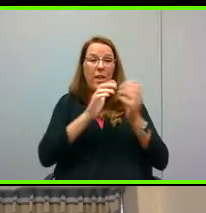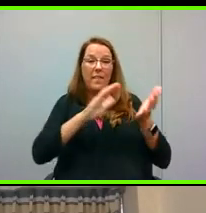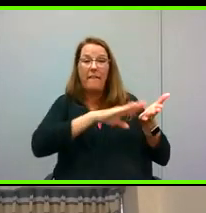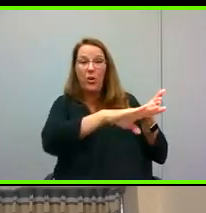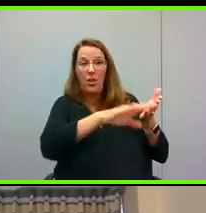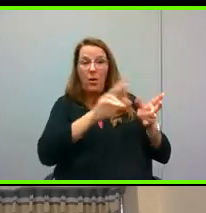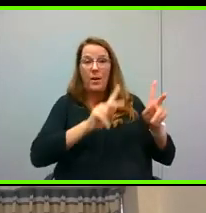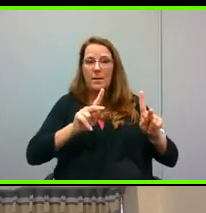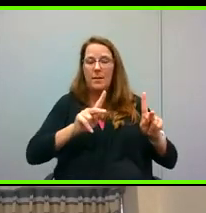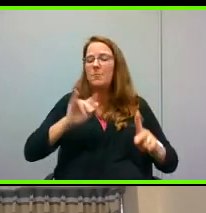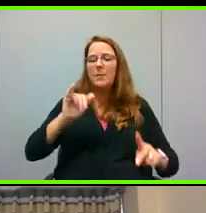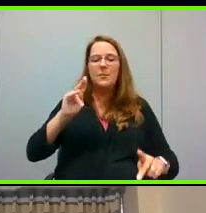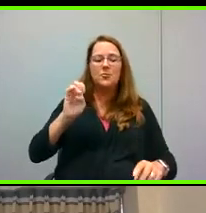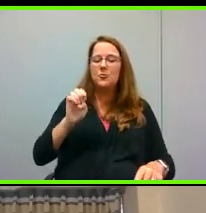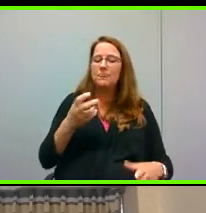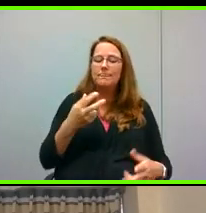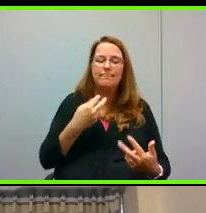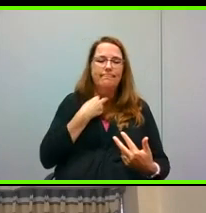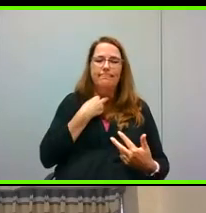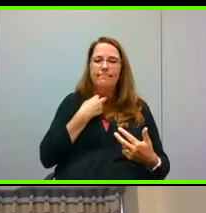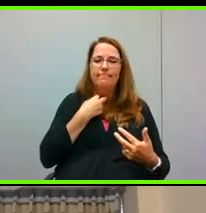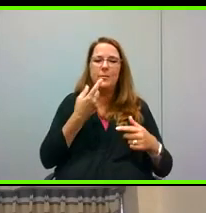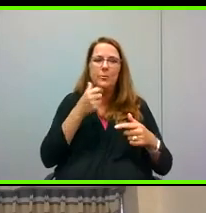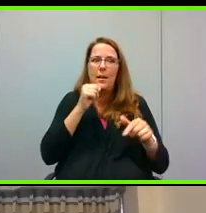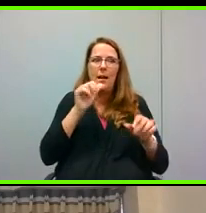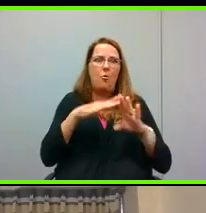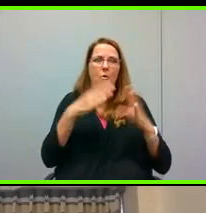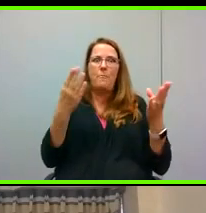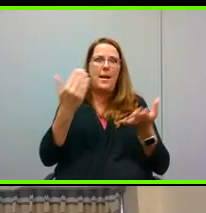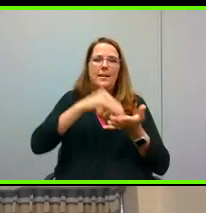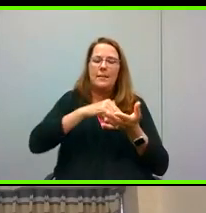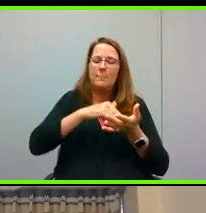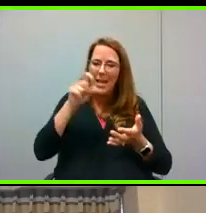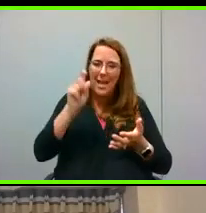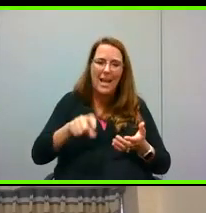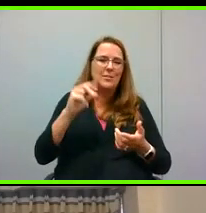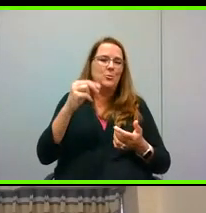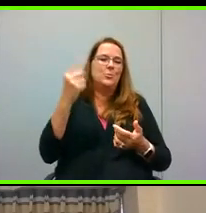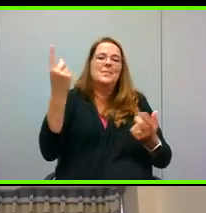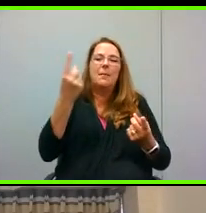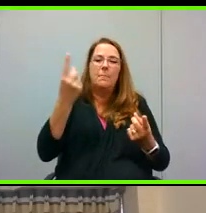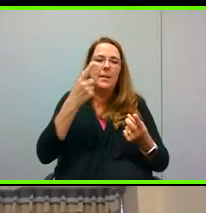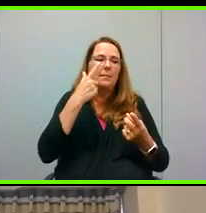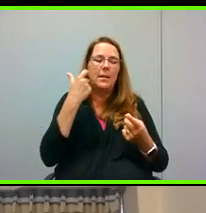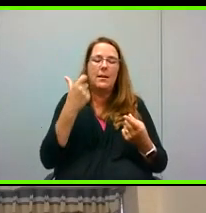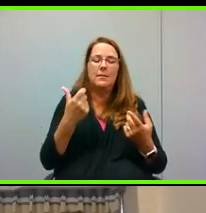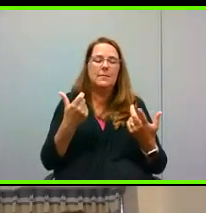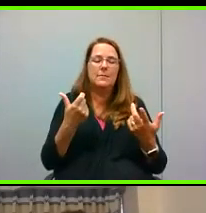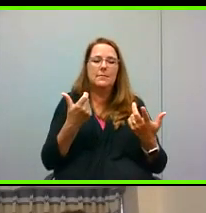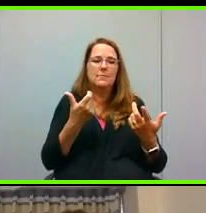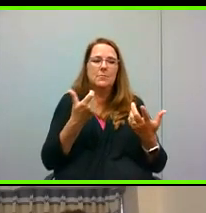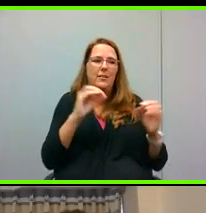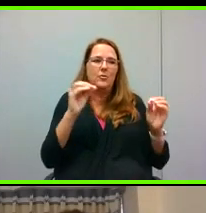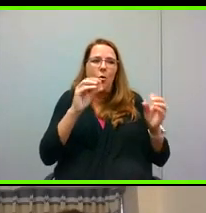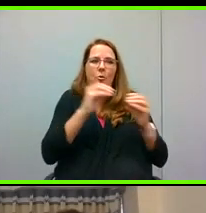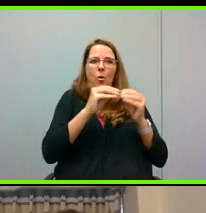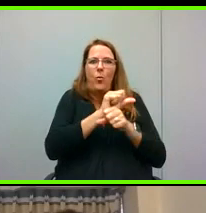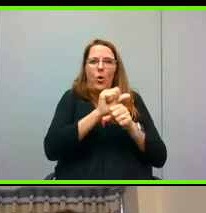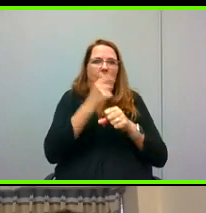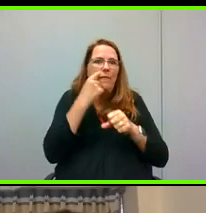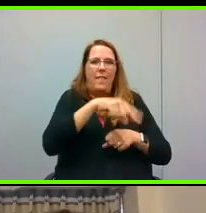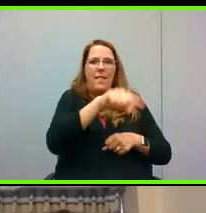just decided, because we were not opening back up in June, that we had to do something with the staff that just did not have any more work to do. And this was